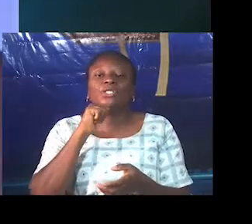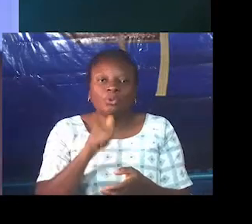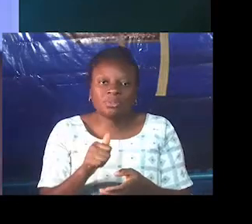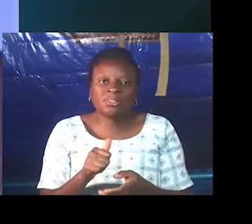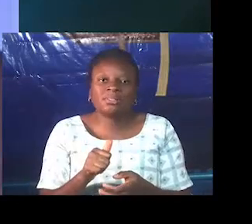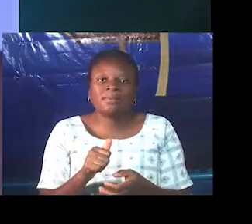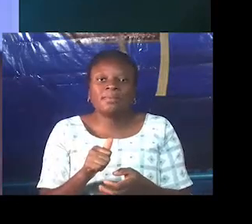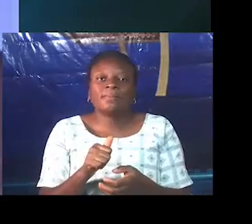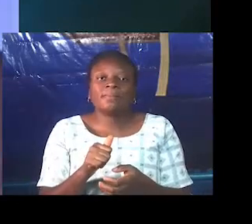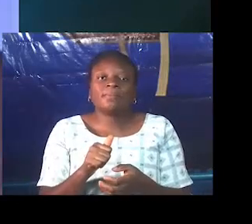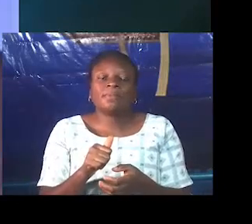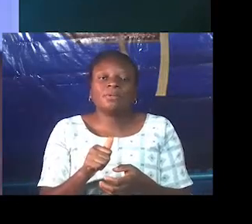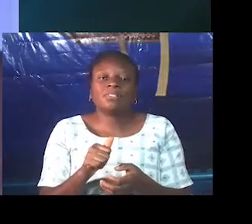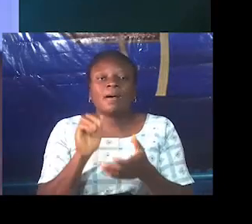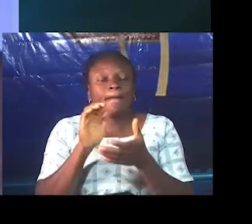Matthew 19 and